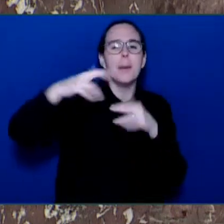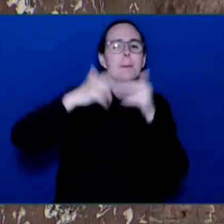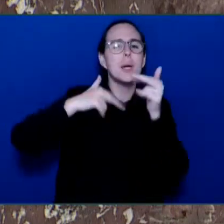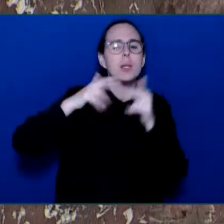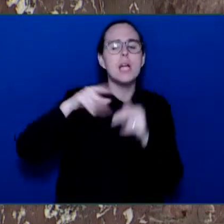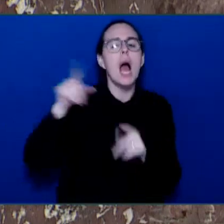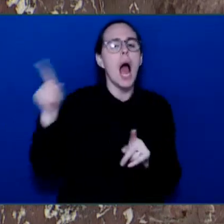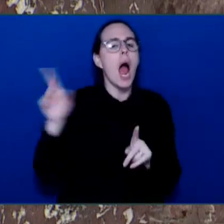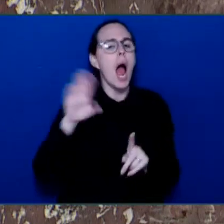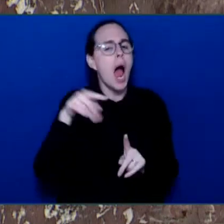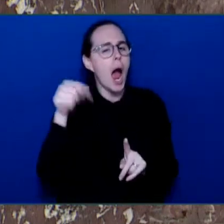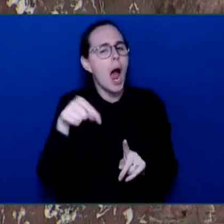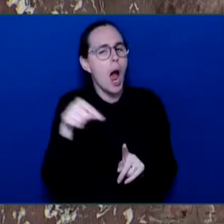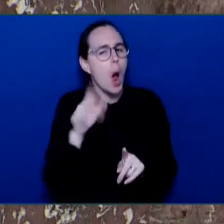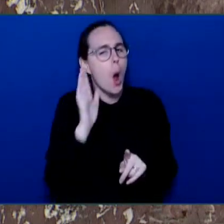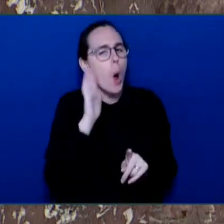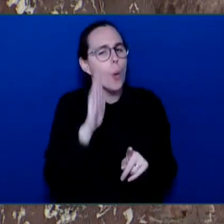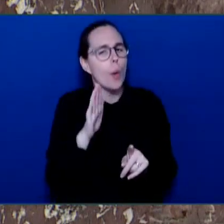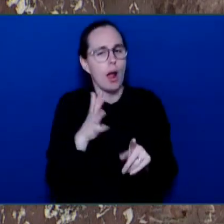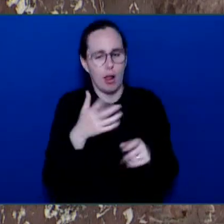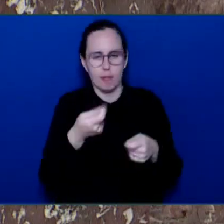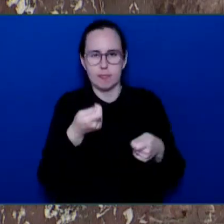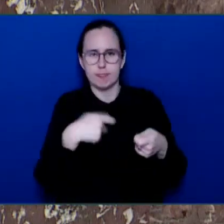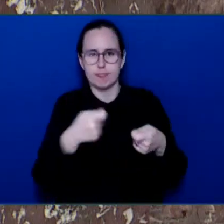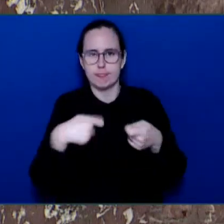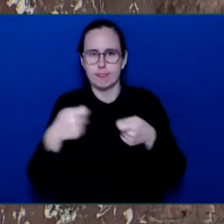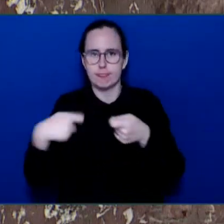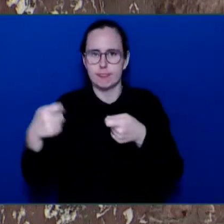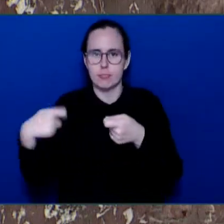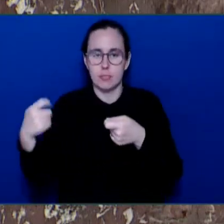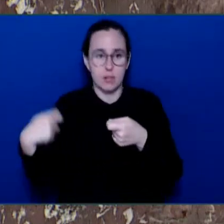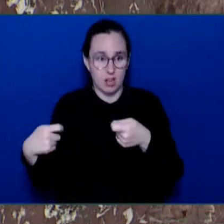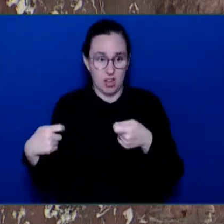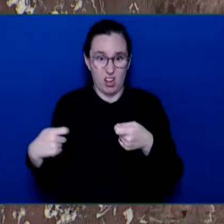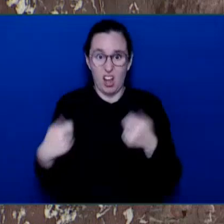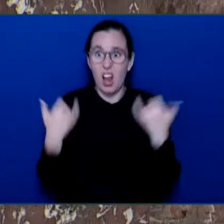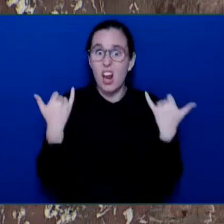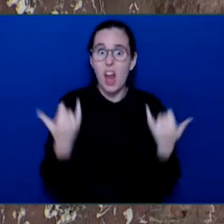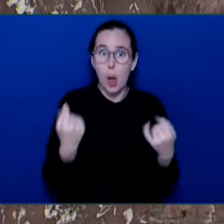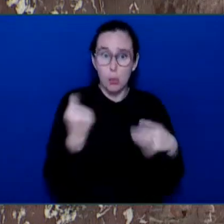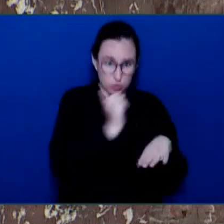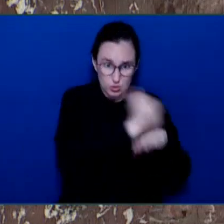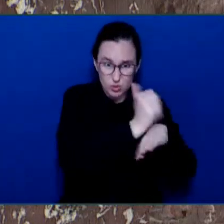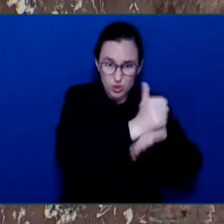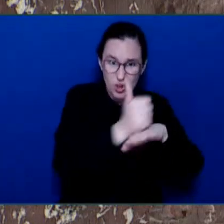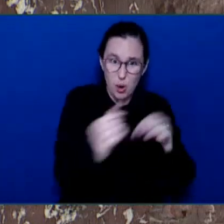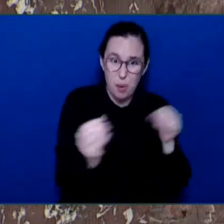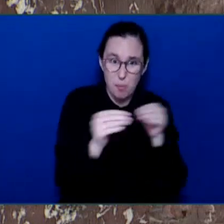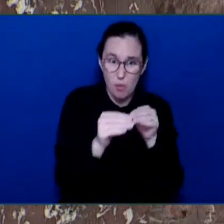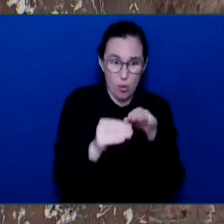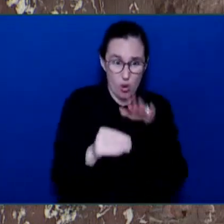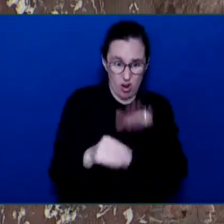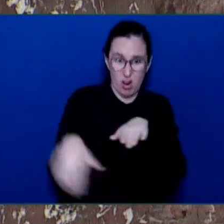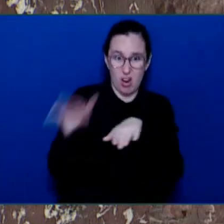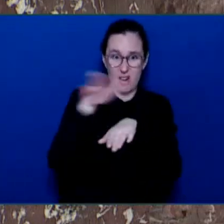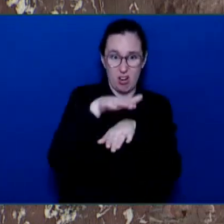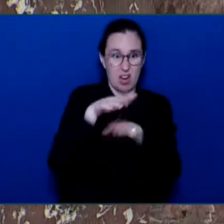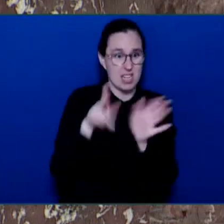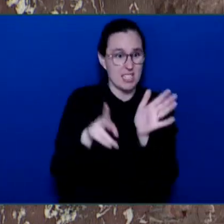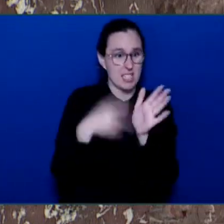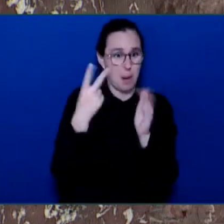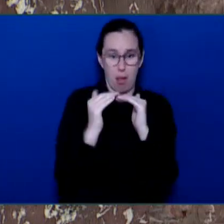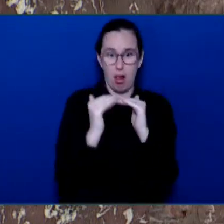Double-decker portables are on their way, and kids are already forced to use portable toilets. And now Surrey schools are considering